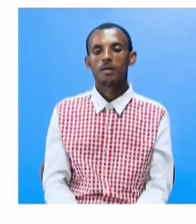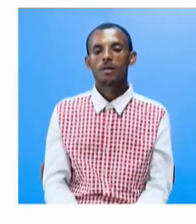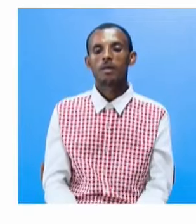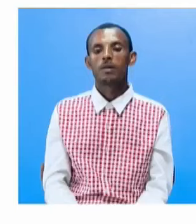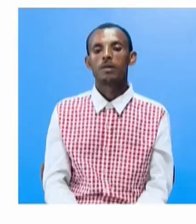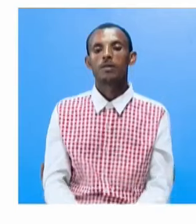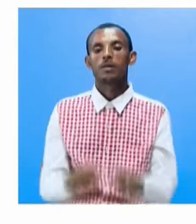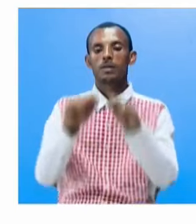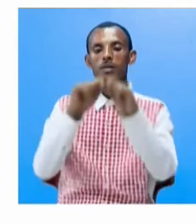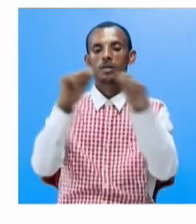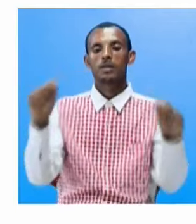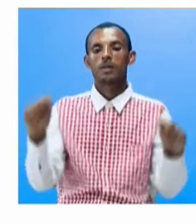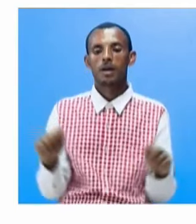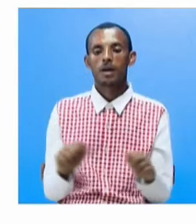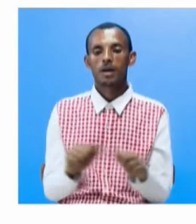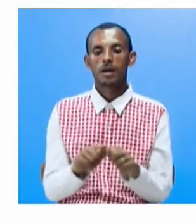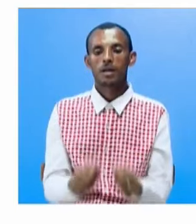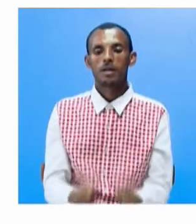triangles.